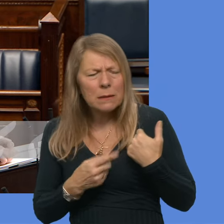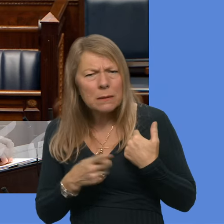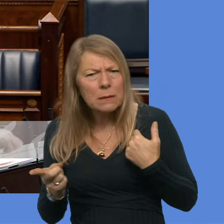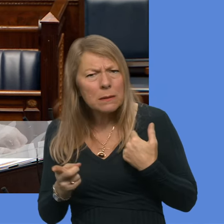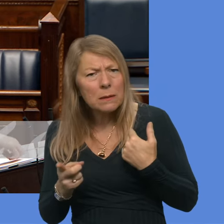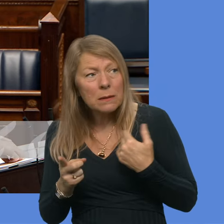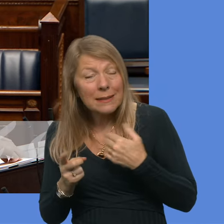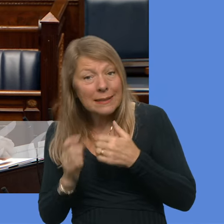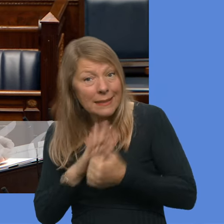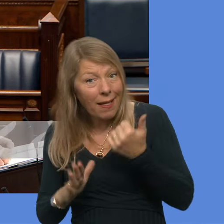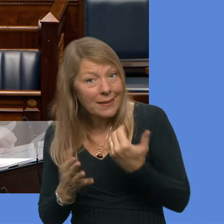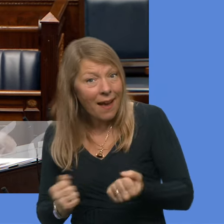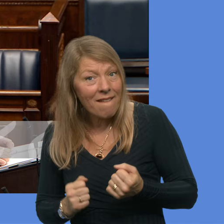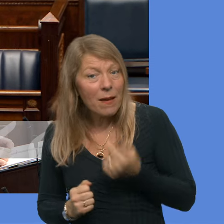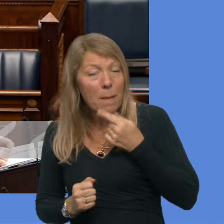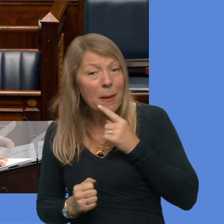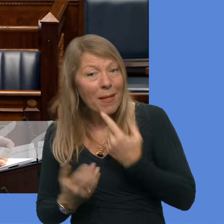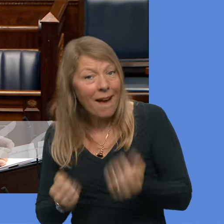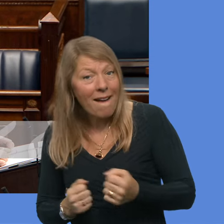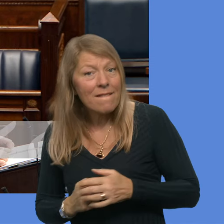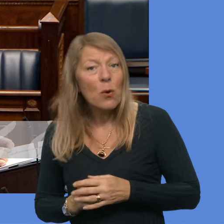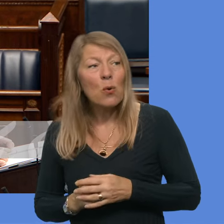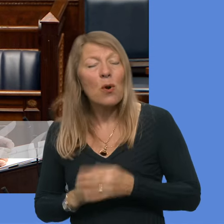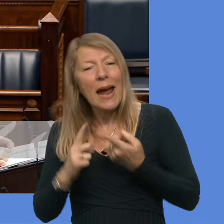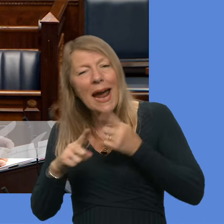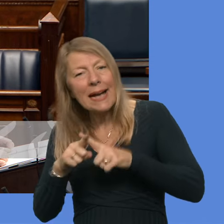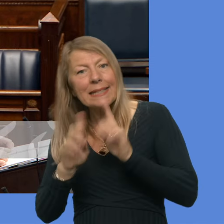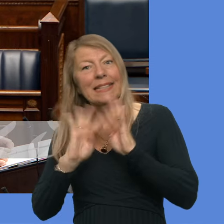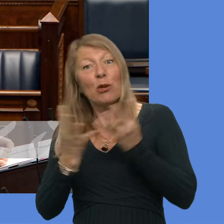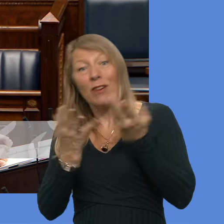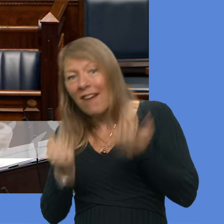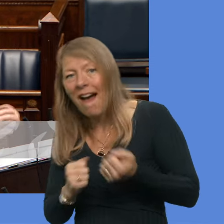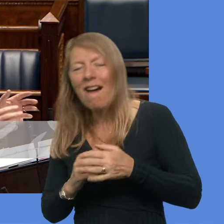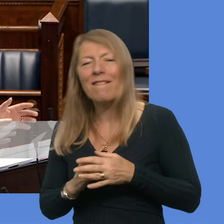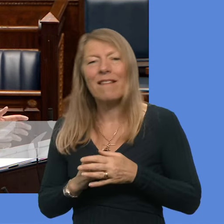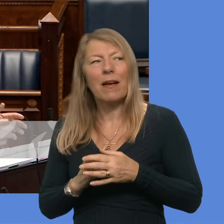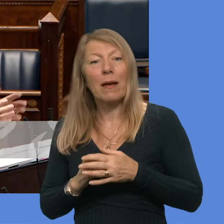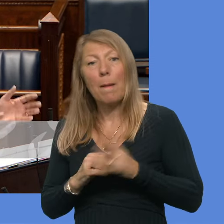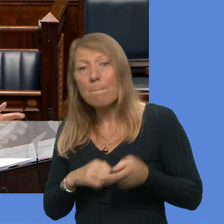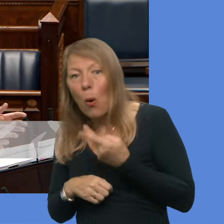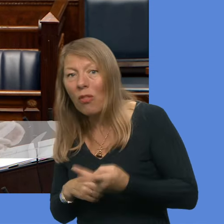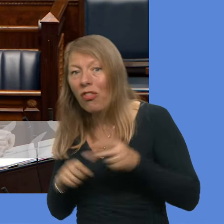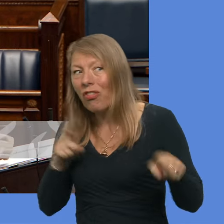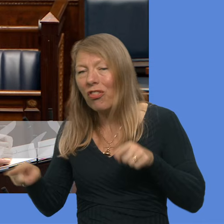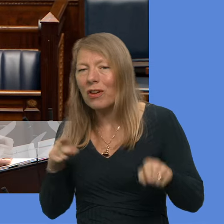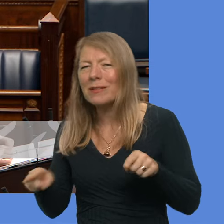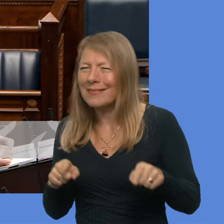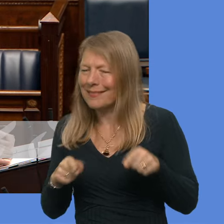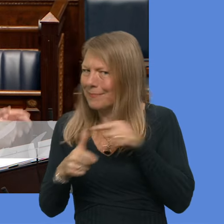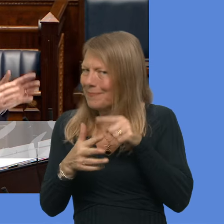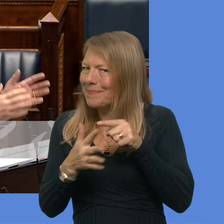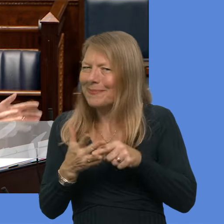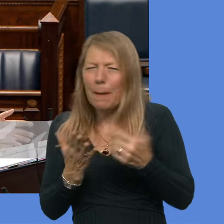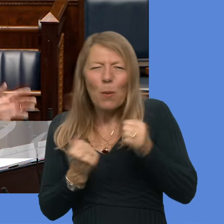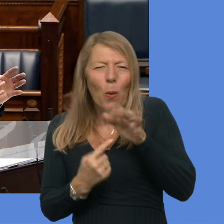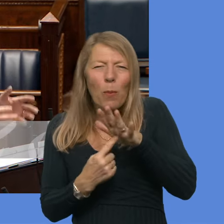access to the markets, about an executive being in place. Those are the key factors that they were interested in. So I don't believe that we should be in a competition basis.